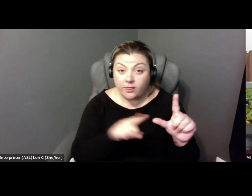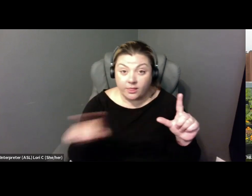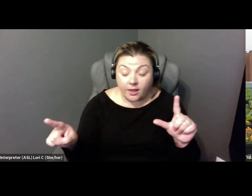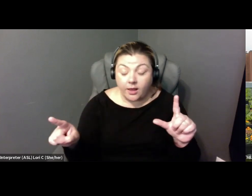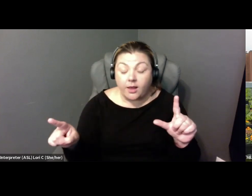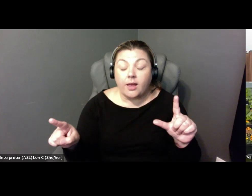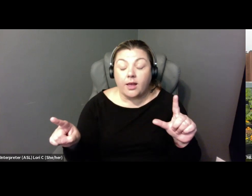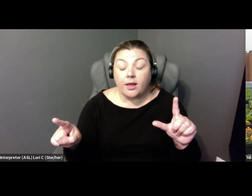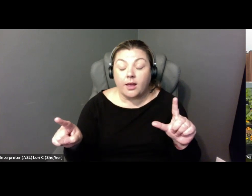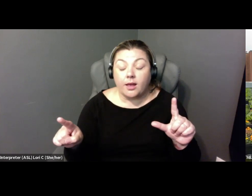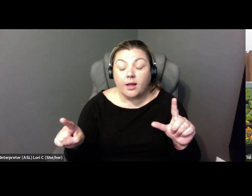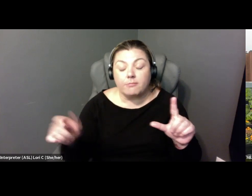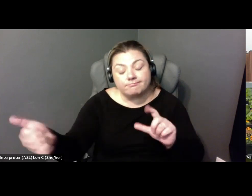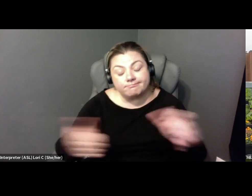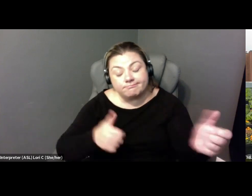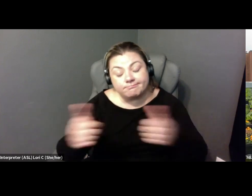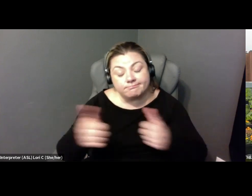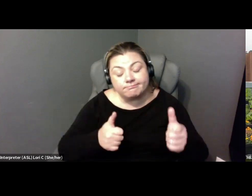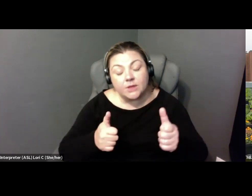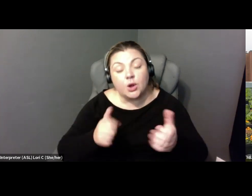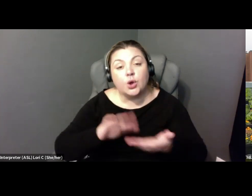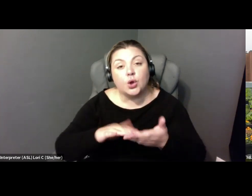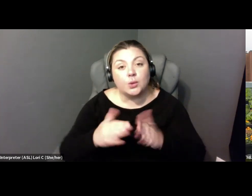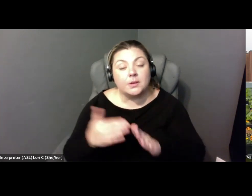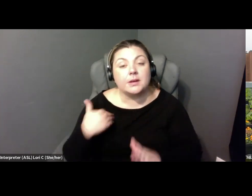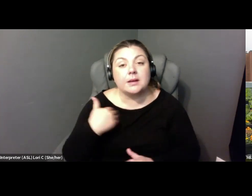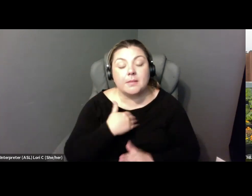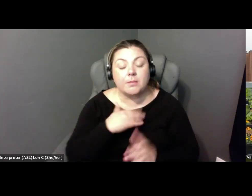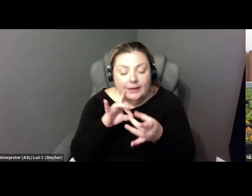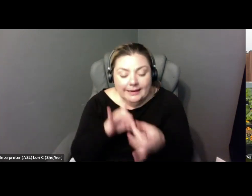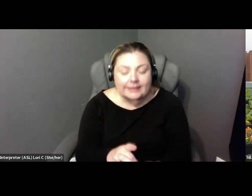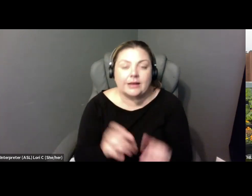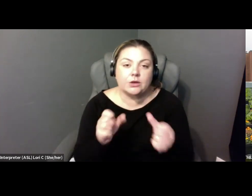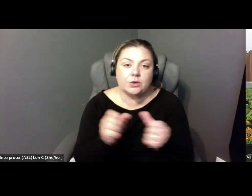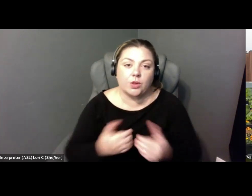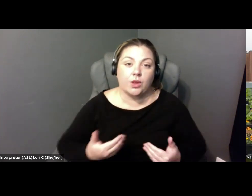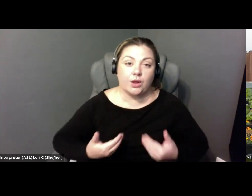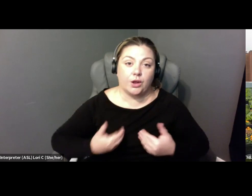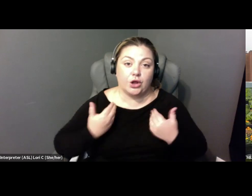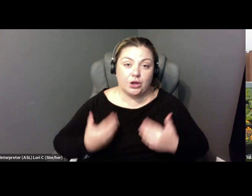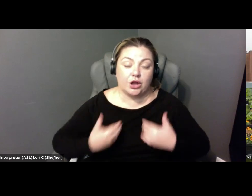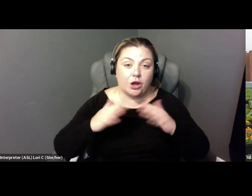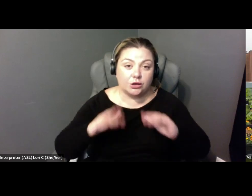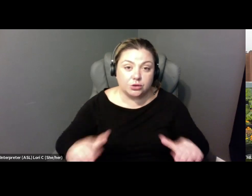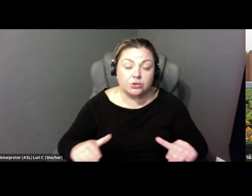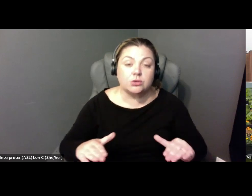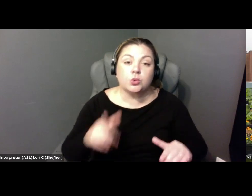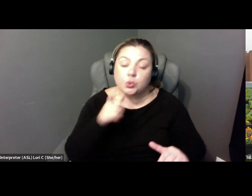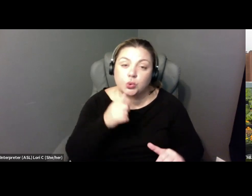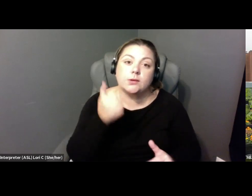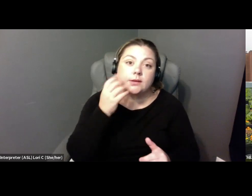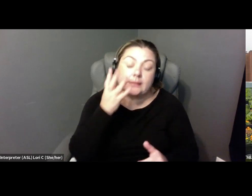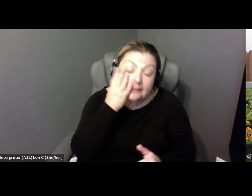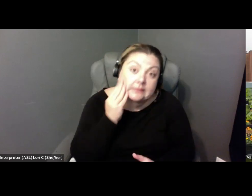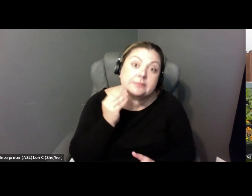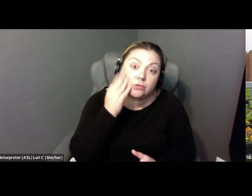community members who were most closely connected to the youth that were experiencing the trauma. And so because they were the